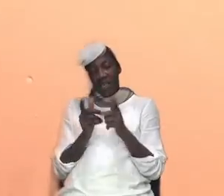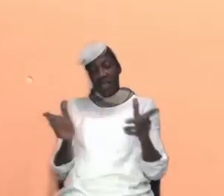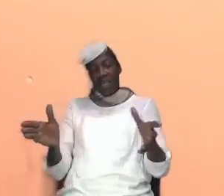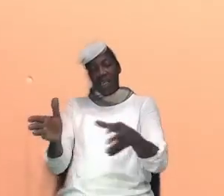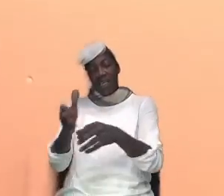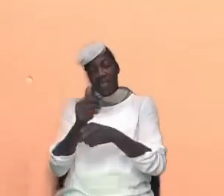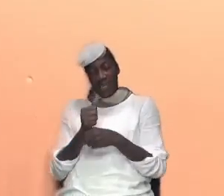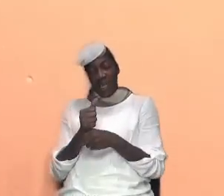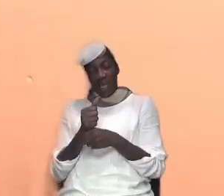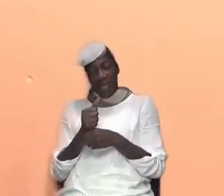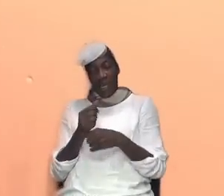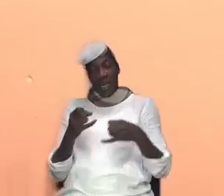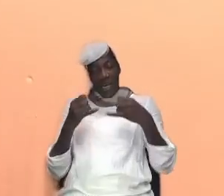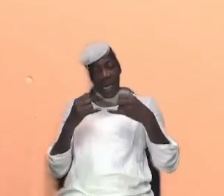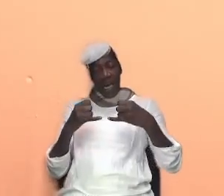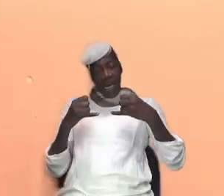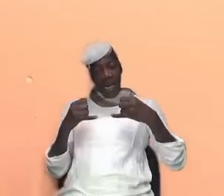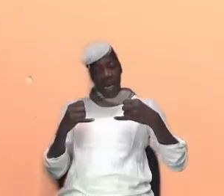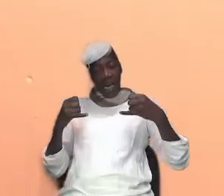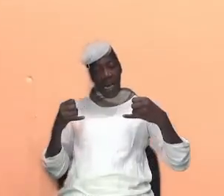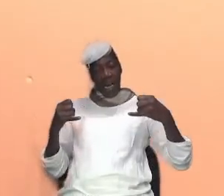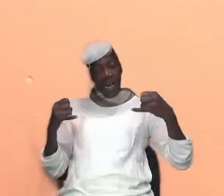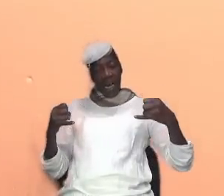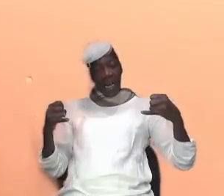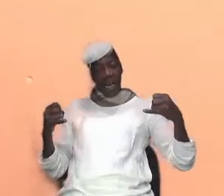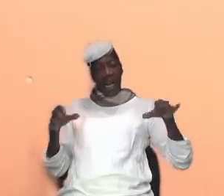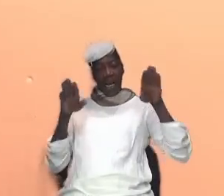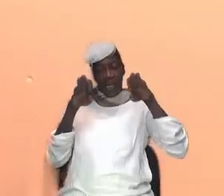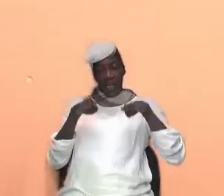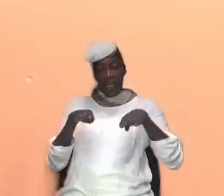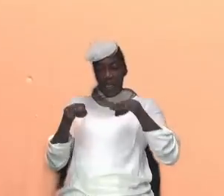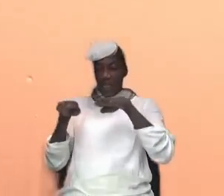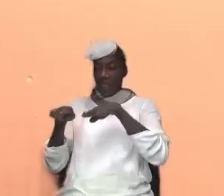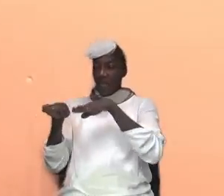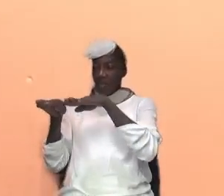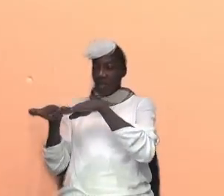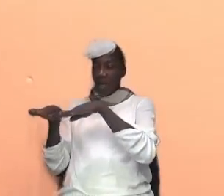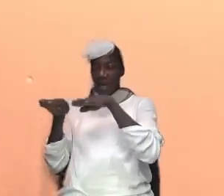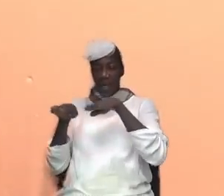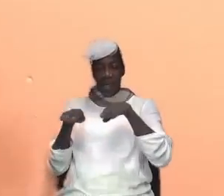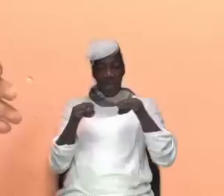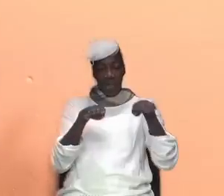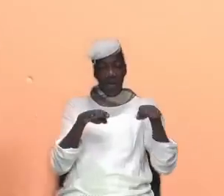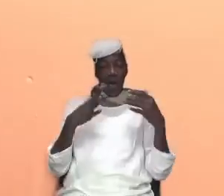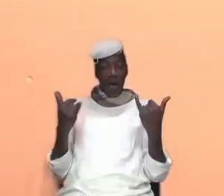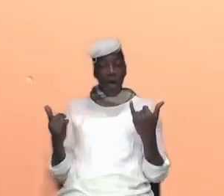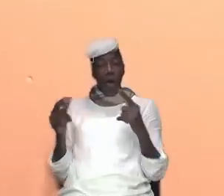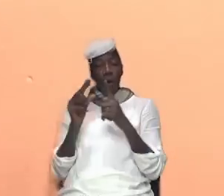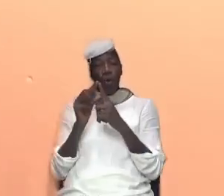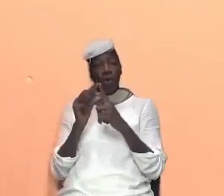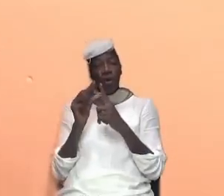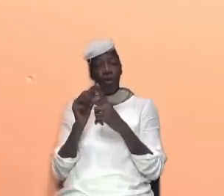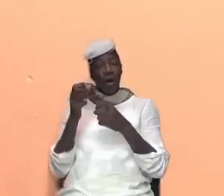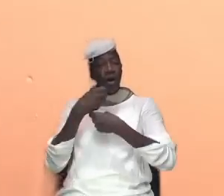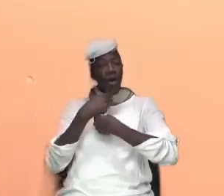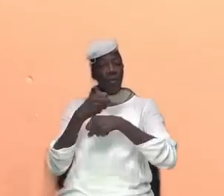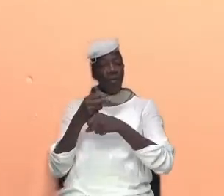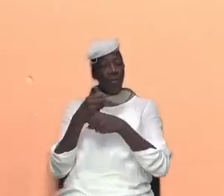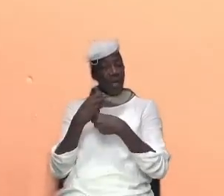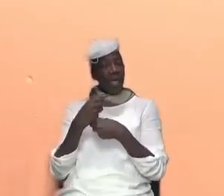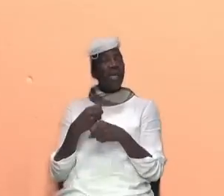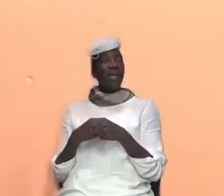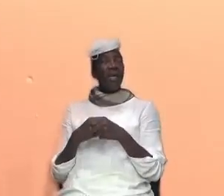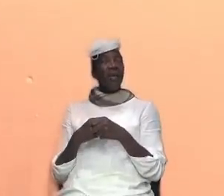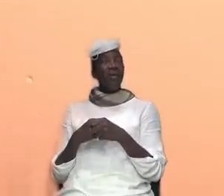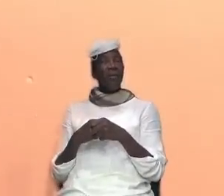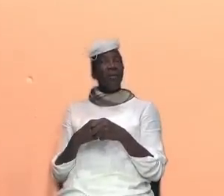put line upon line, precept upon precept. It is how the word is set up, how it is structured. And so